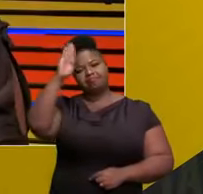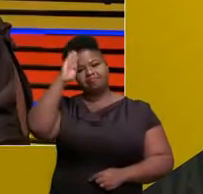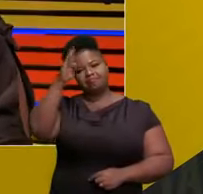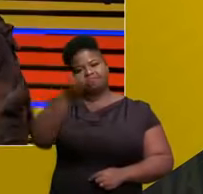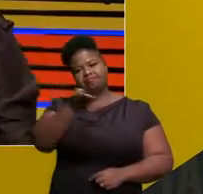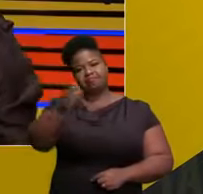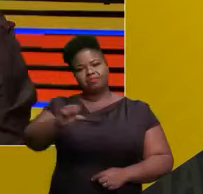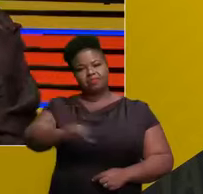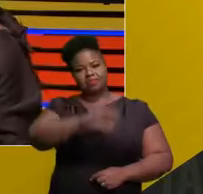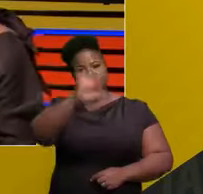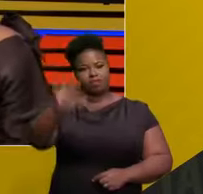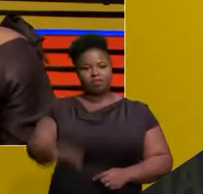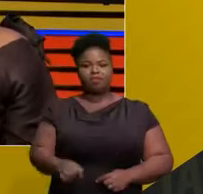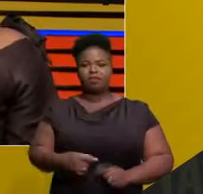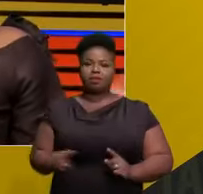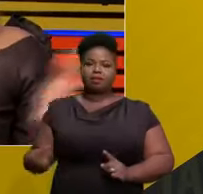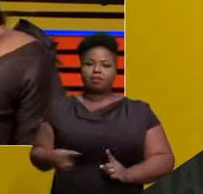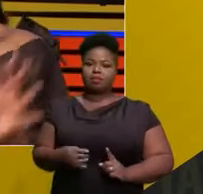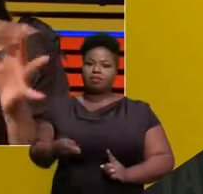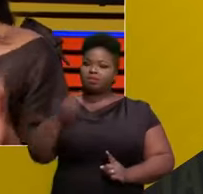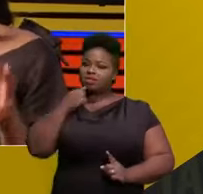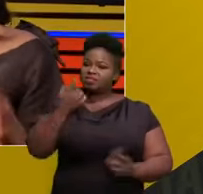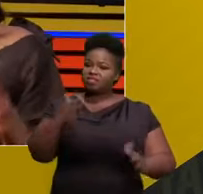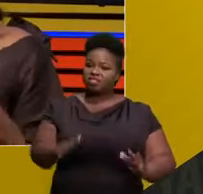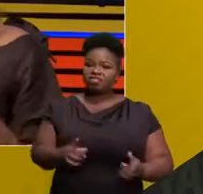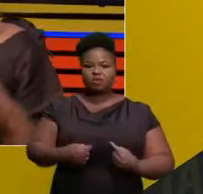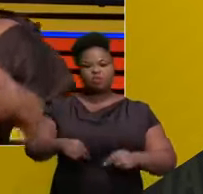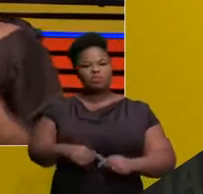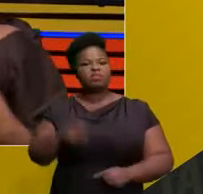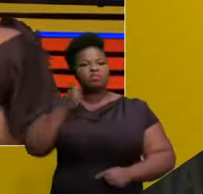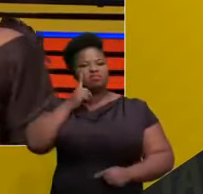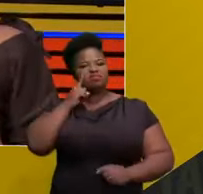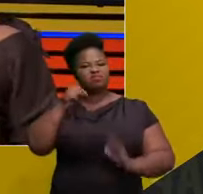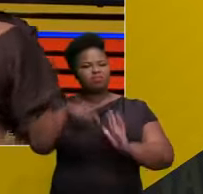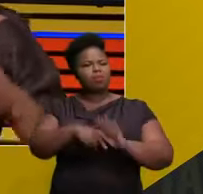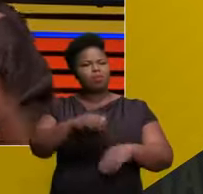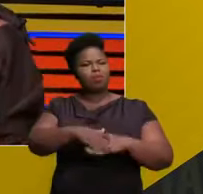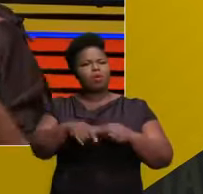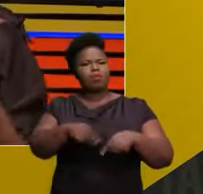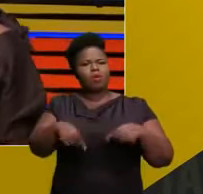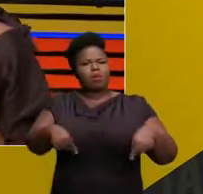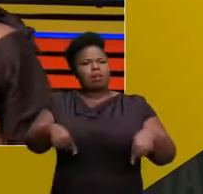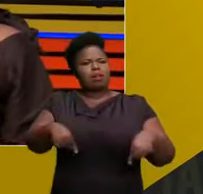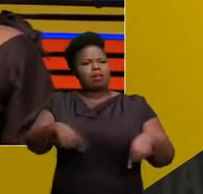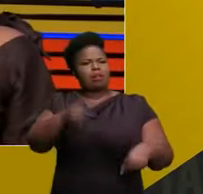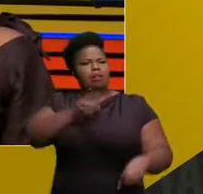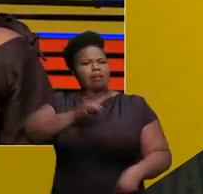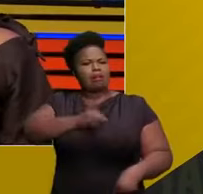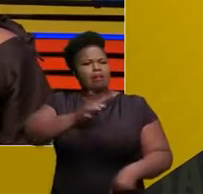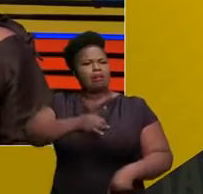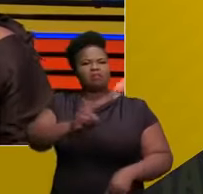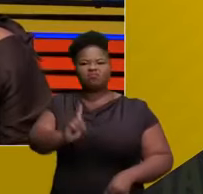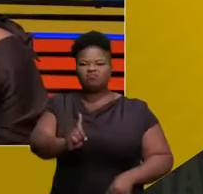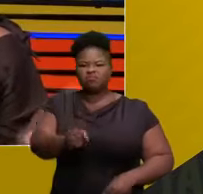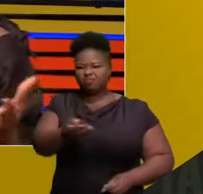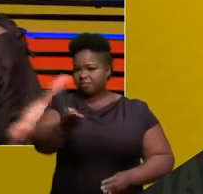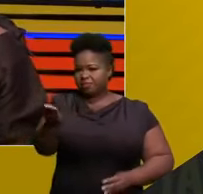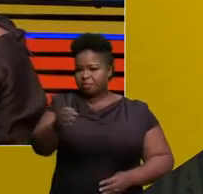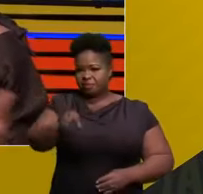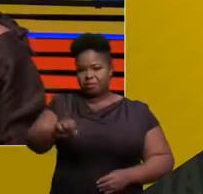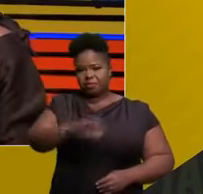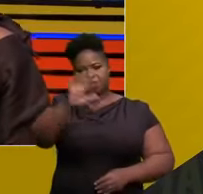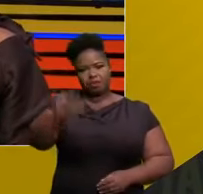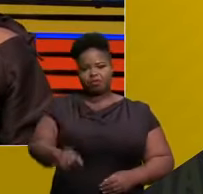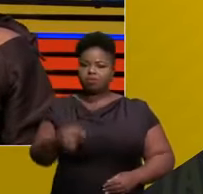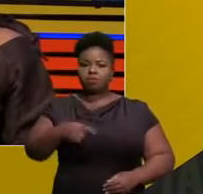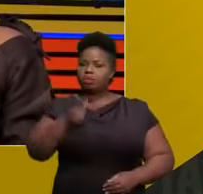South Africa. And as Melody has already said, Uchaba Ying as a South African. I can tell you many things,